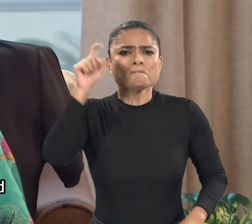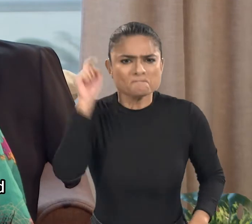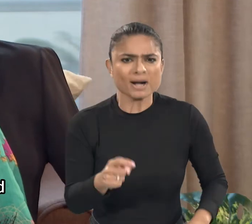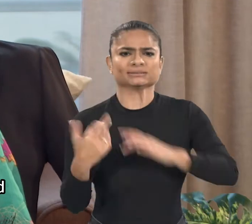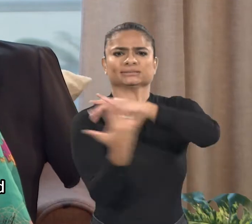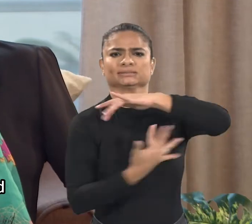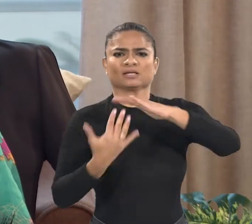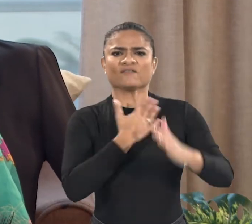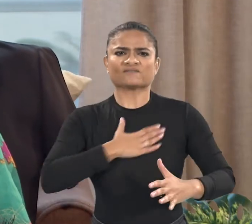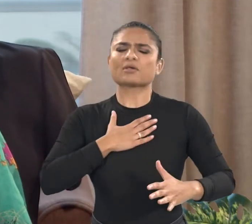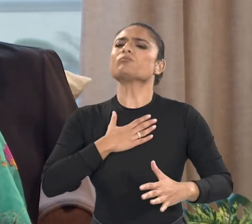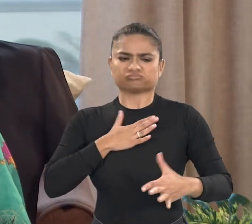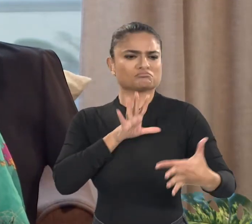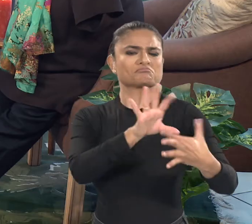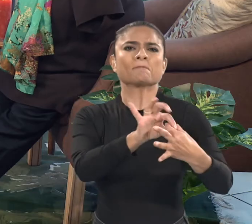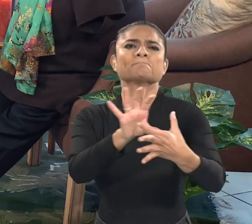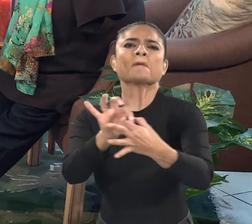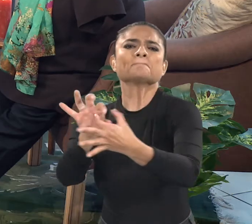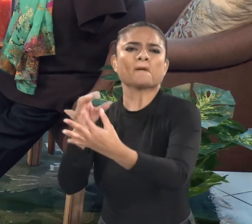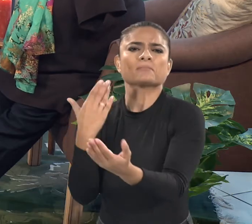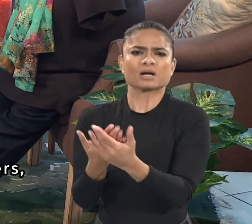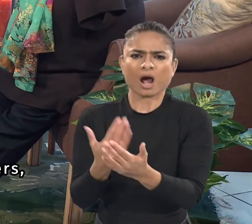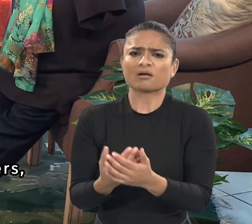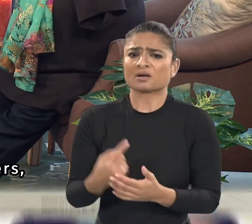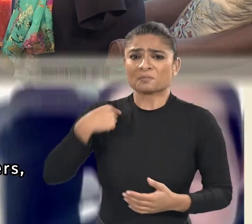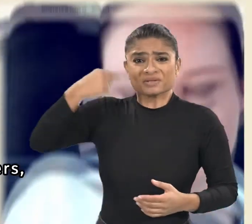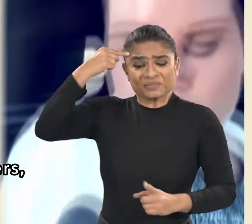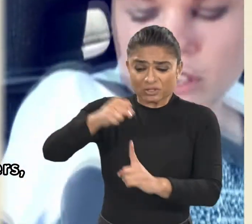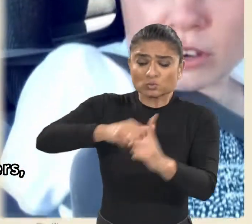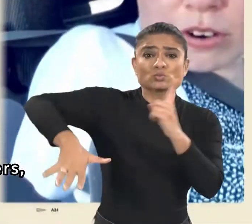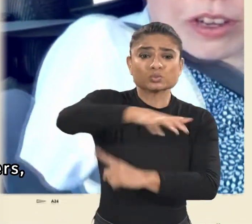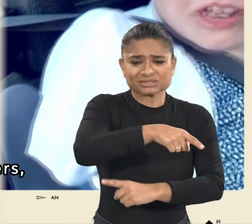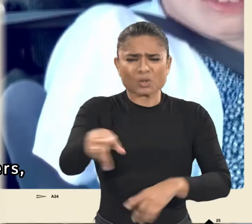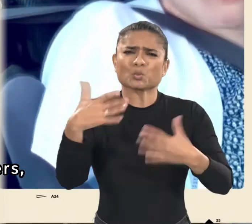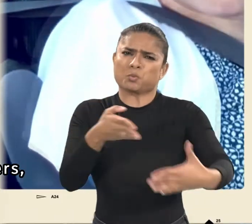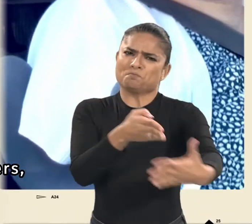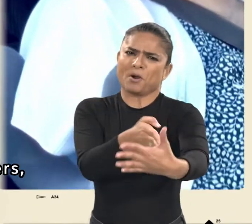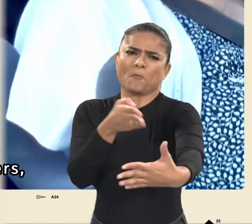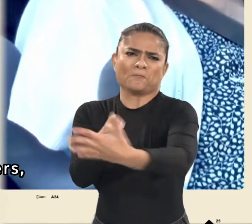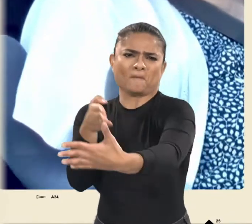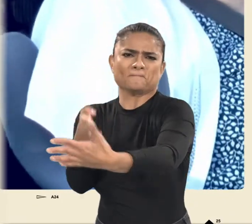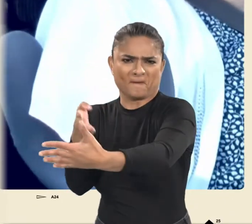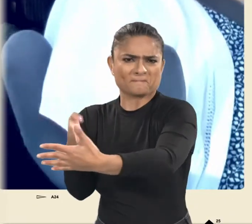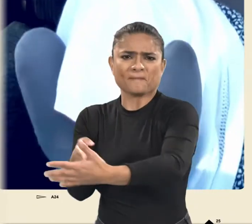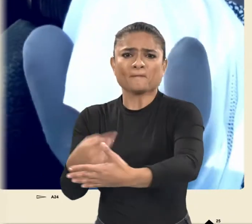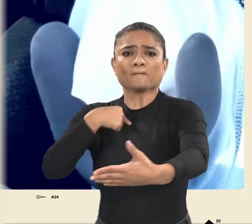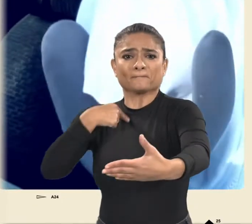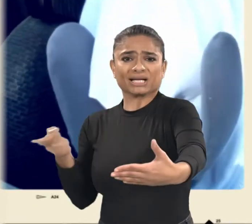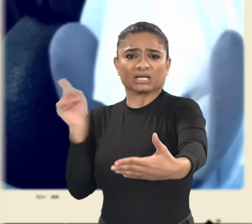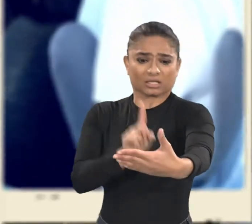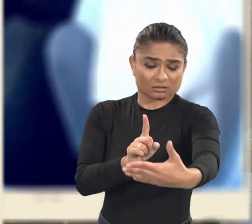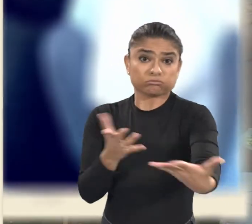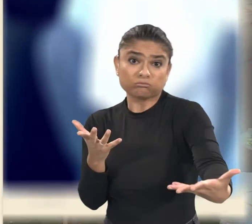be accepted and also to feel connected. And I think because of society's barriers, whether they're